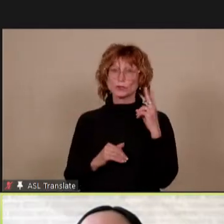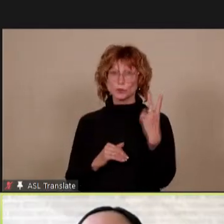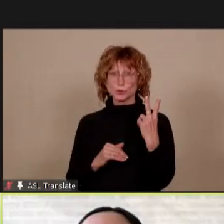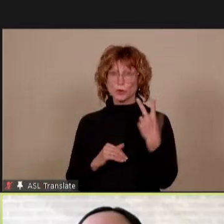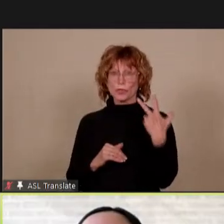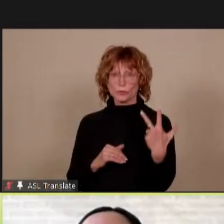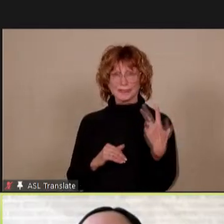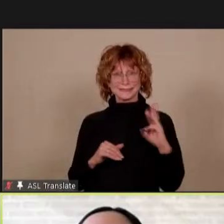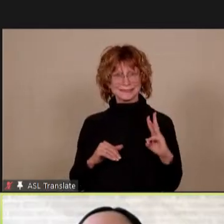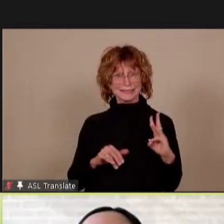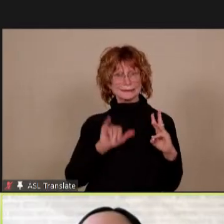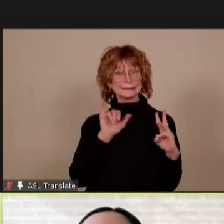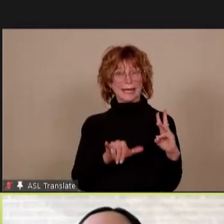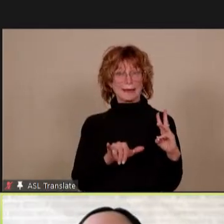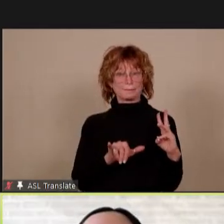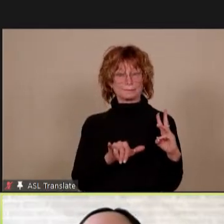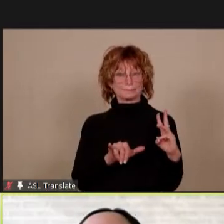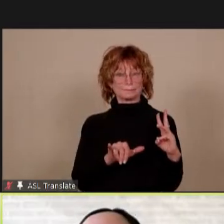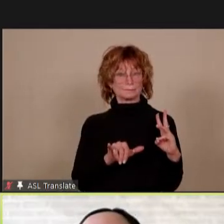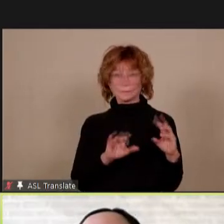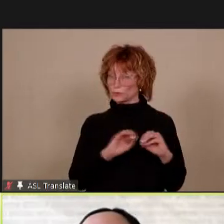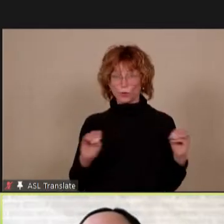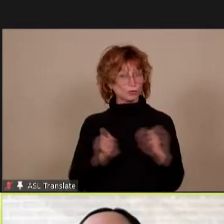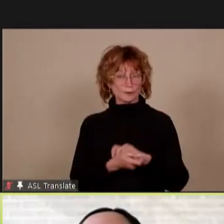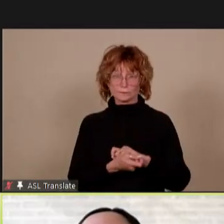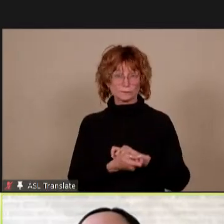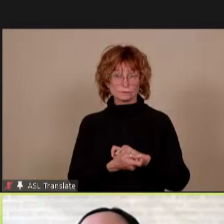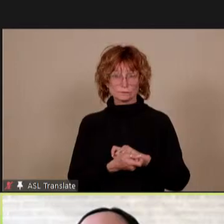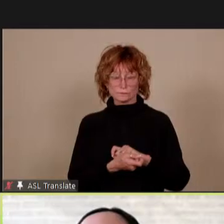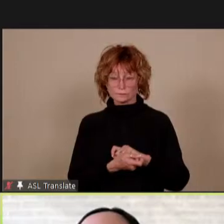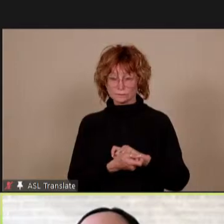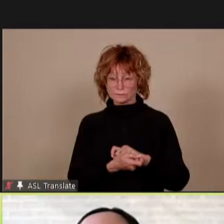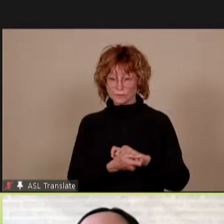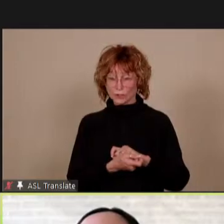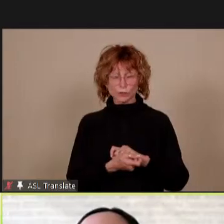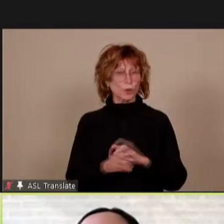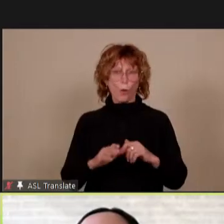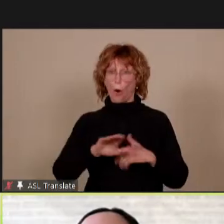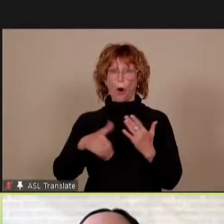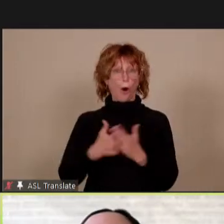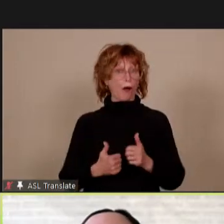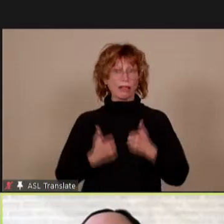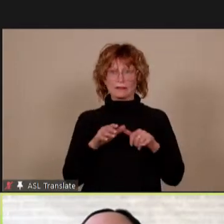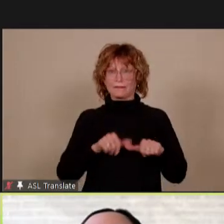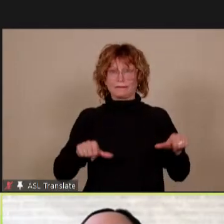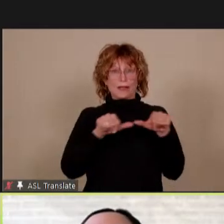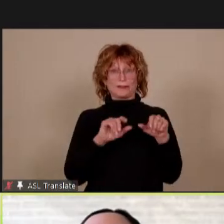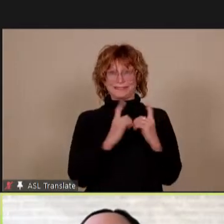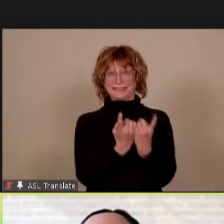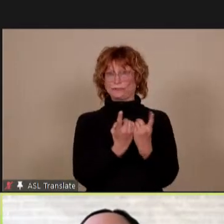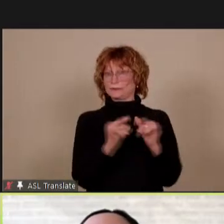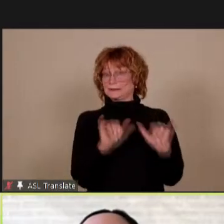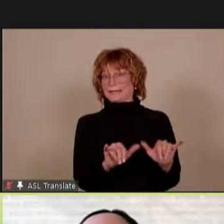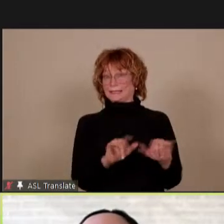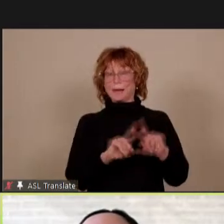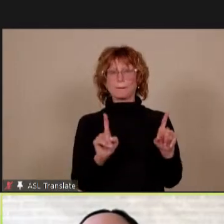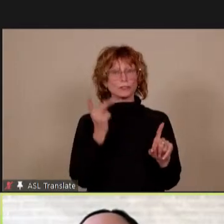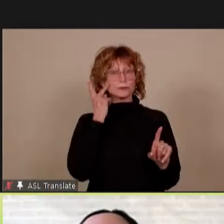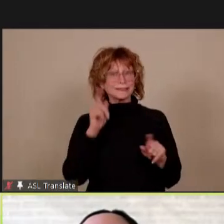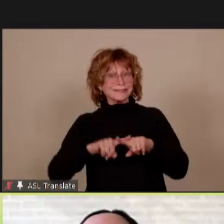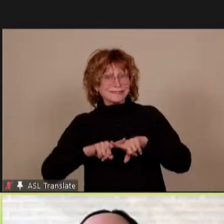and 6 remain wholly intact. So again, everyone stays in the same place, but where you do see the